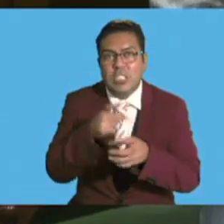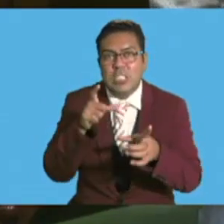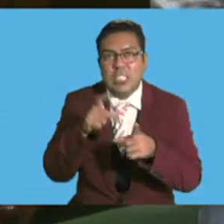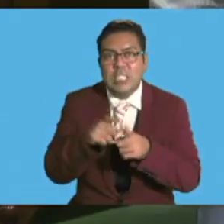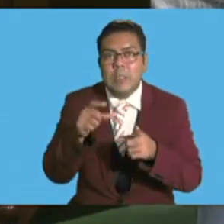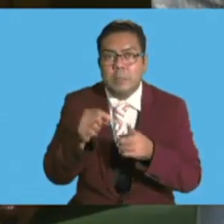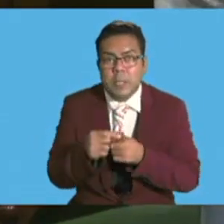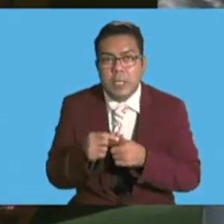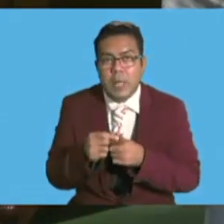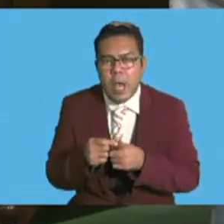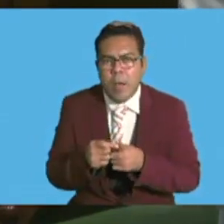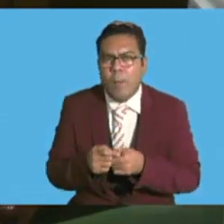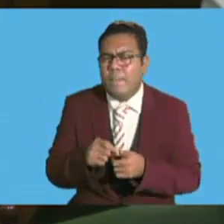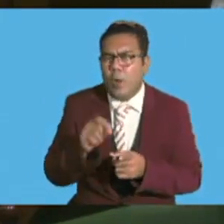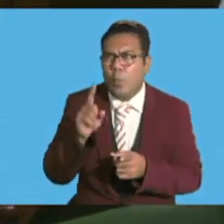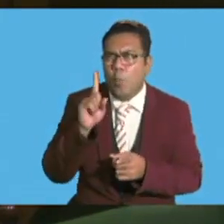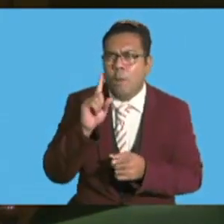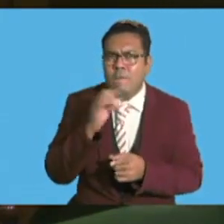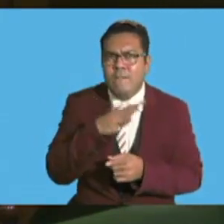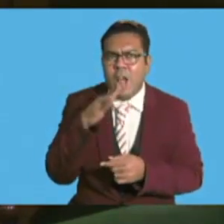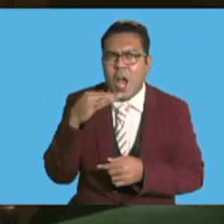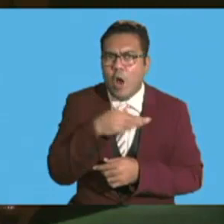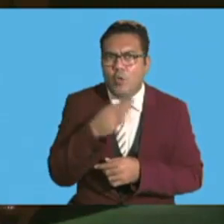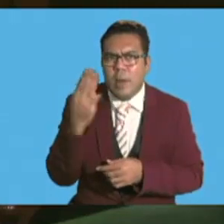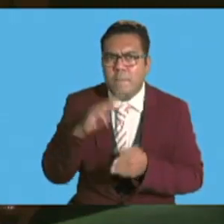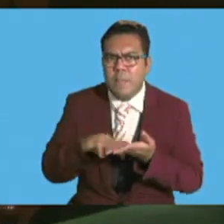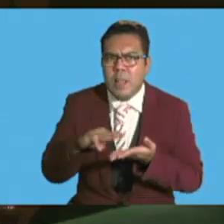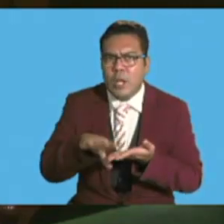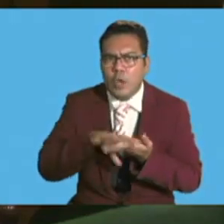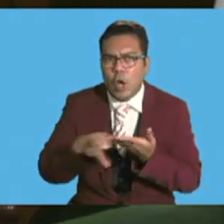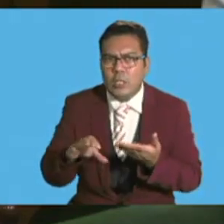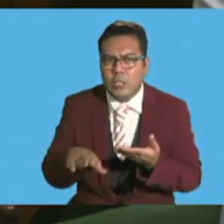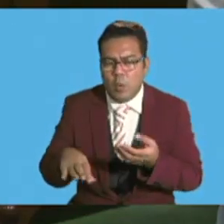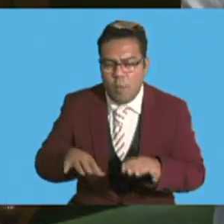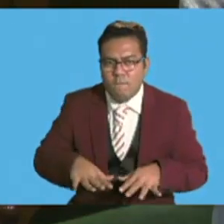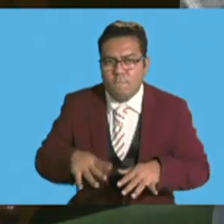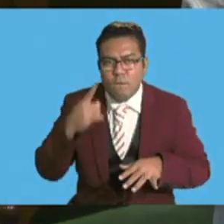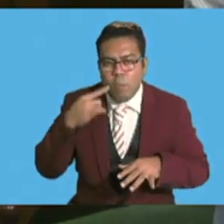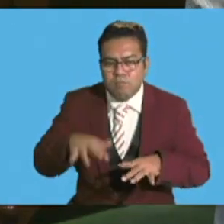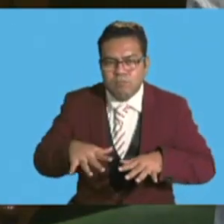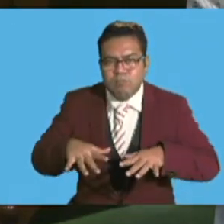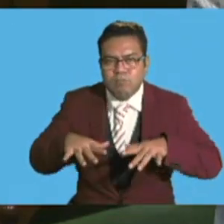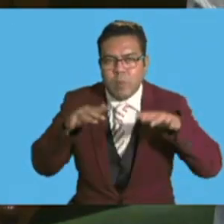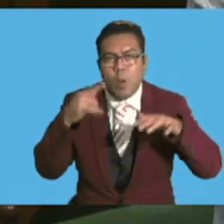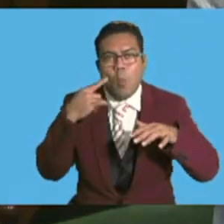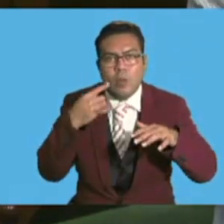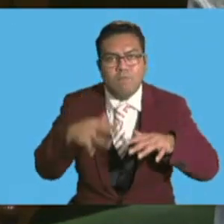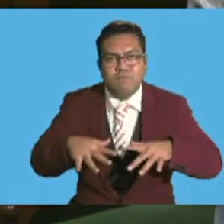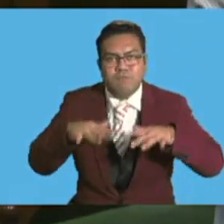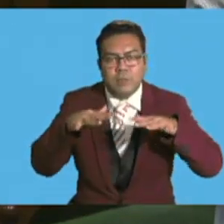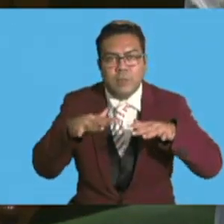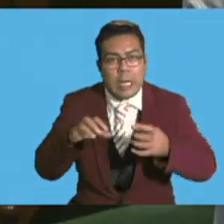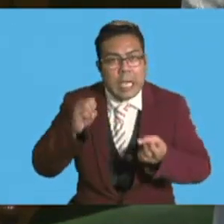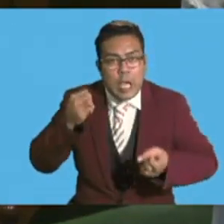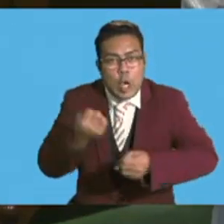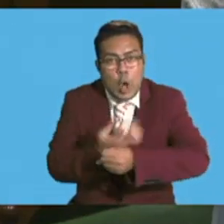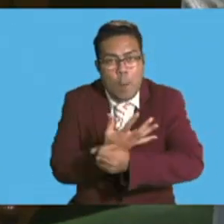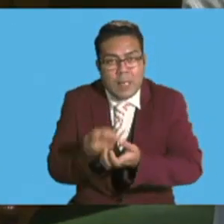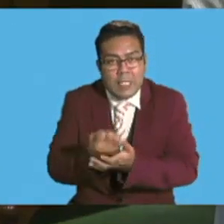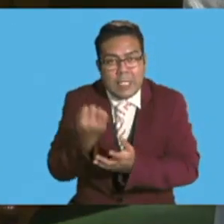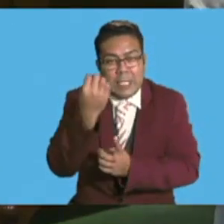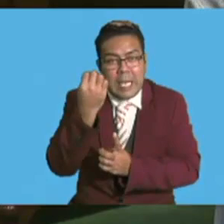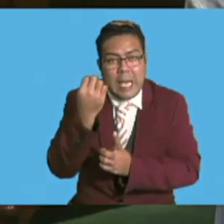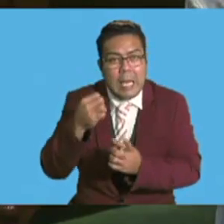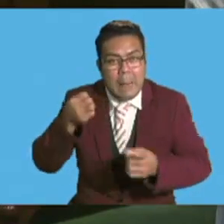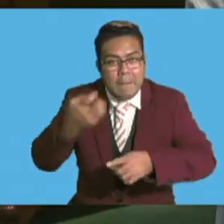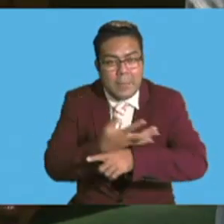nation about $500 million. Likewise, the intense storms and flooding that Fijians experience not only have an economic impact, but also lead